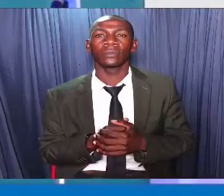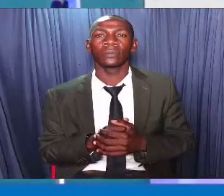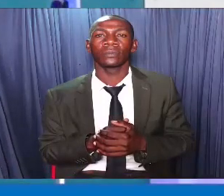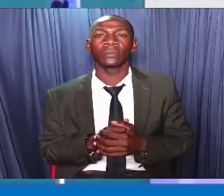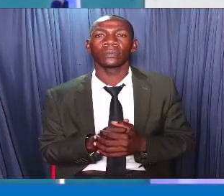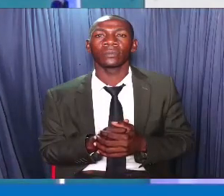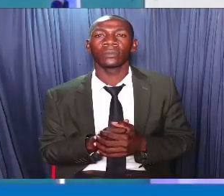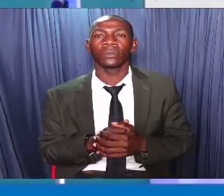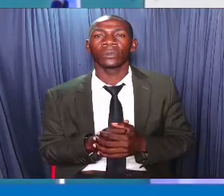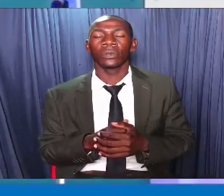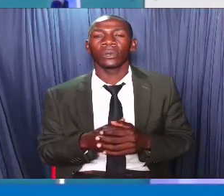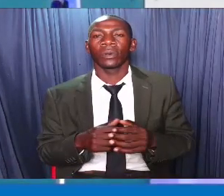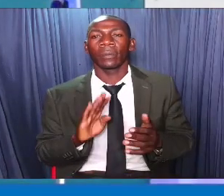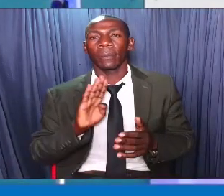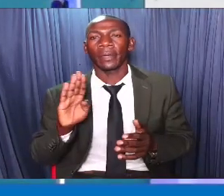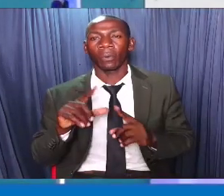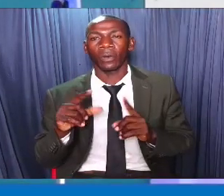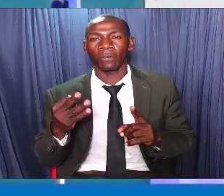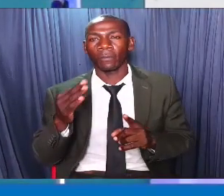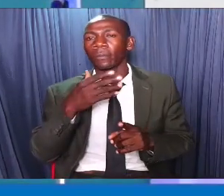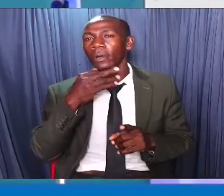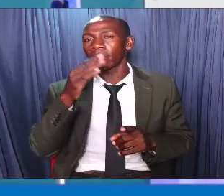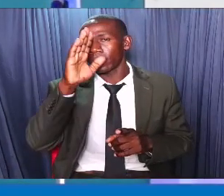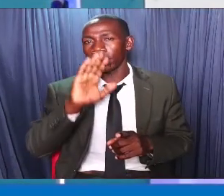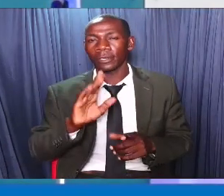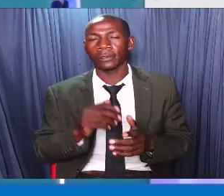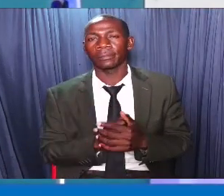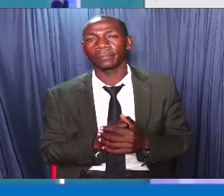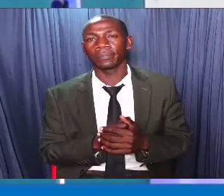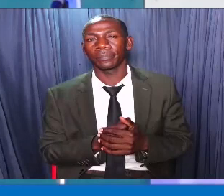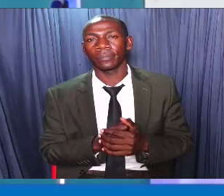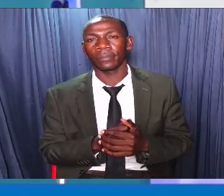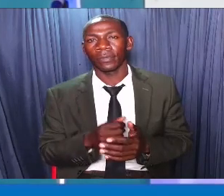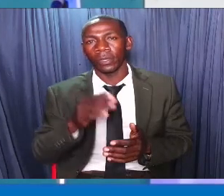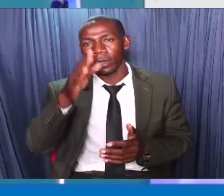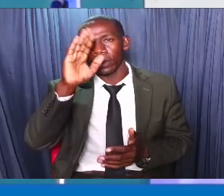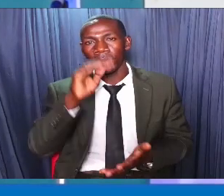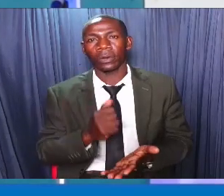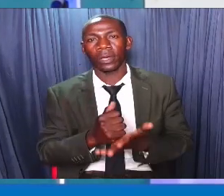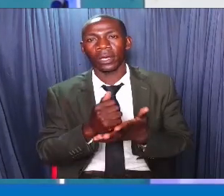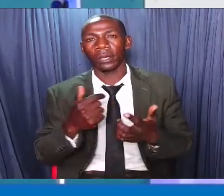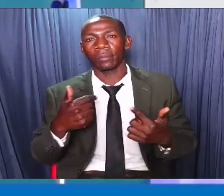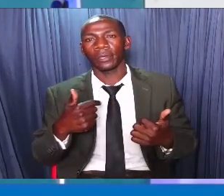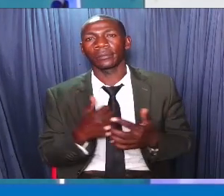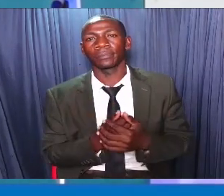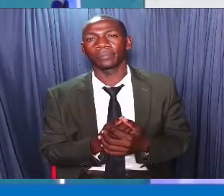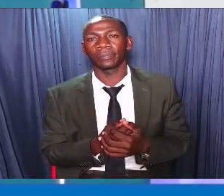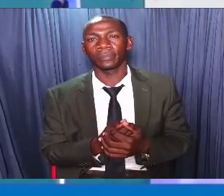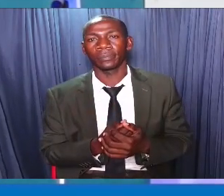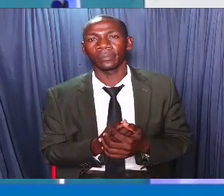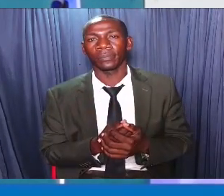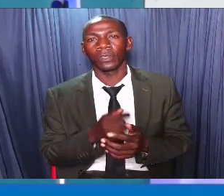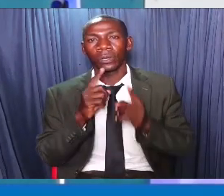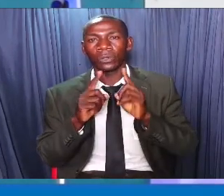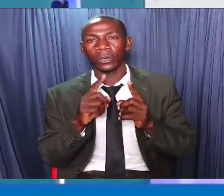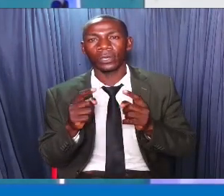Kwa neno la mtumishi wa Mungu. By the word of the servant of God. Mungu alinisaidia. God really helped me. Nikaongea